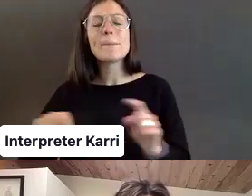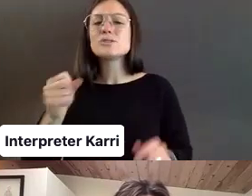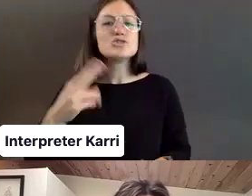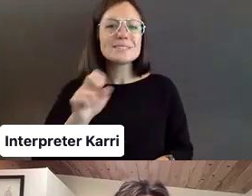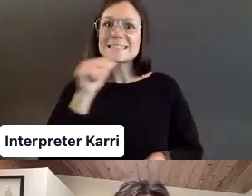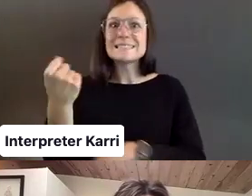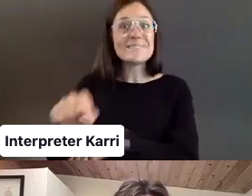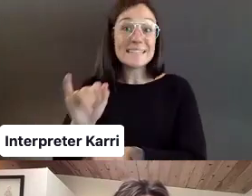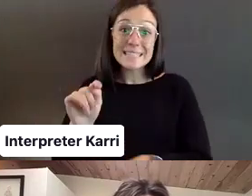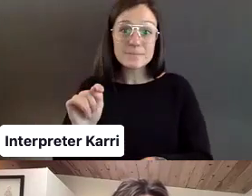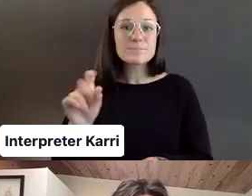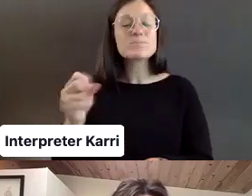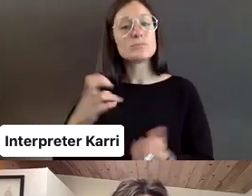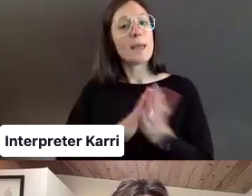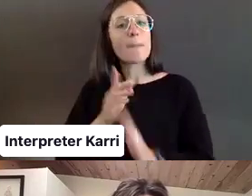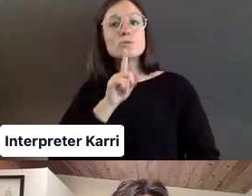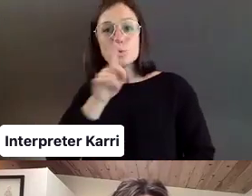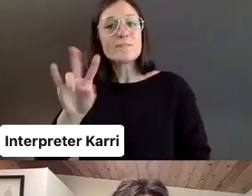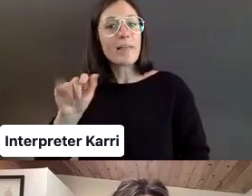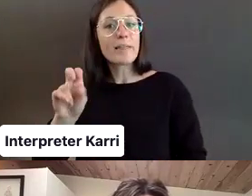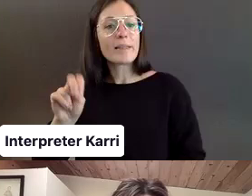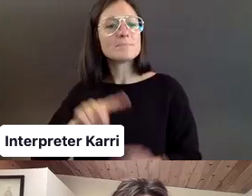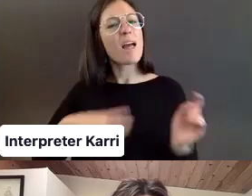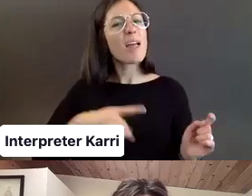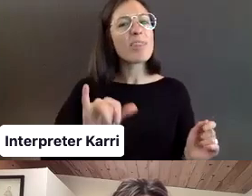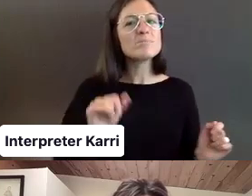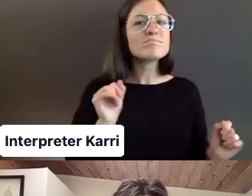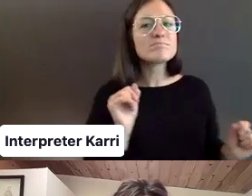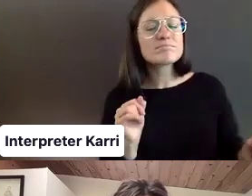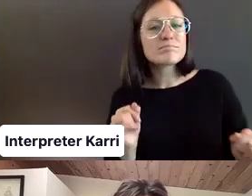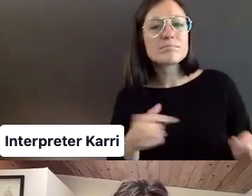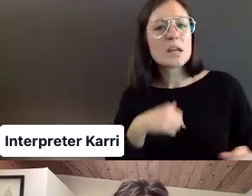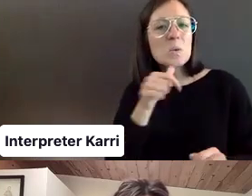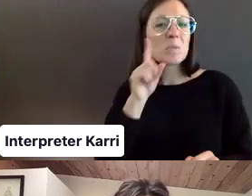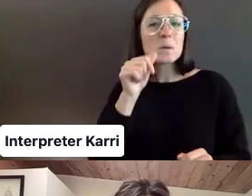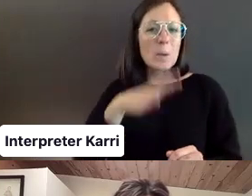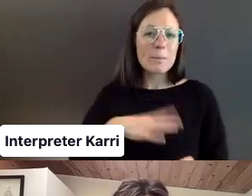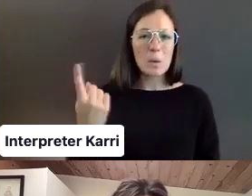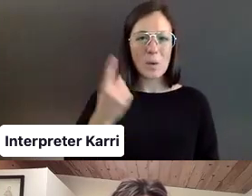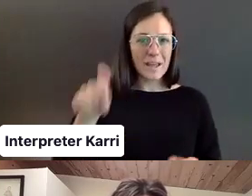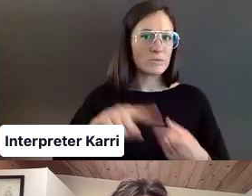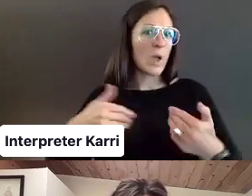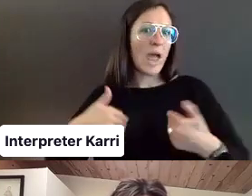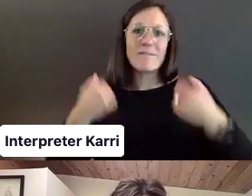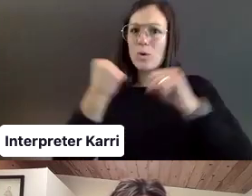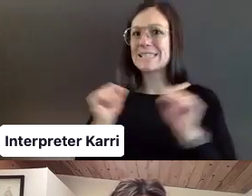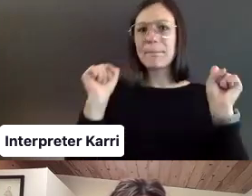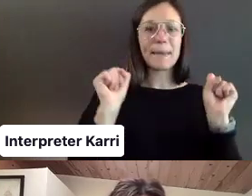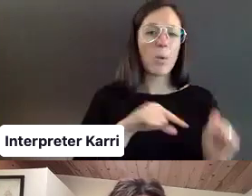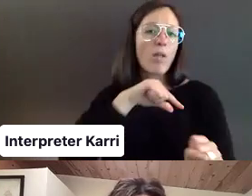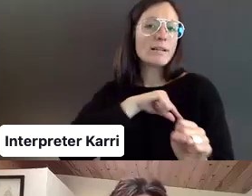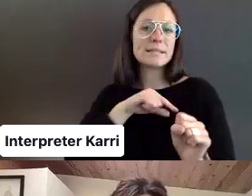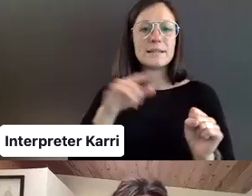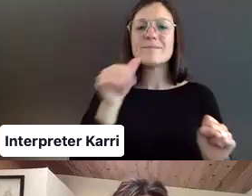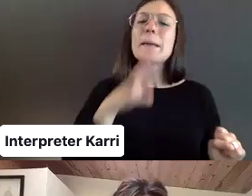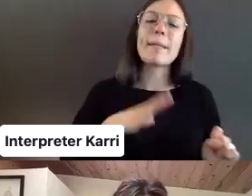defeat it and became a true villain. I like that. I don't think that women always have to have redeeming qualities. Female